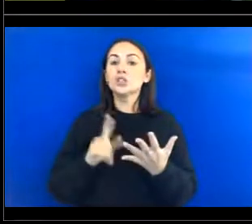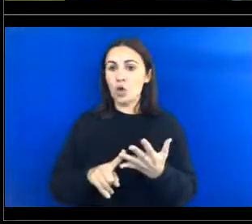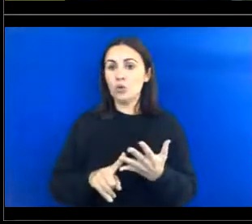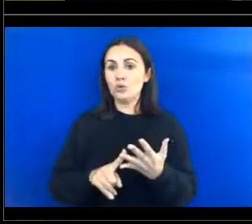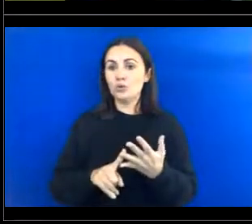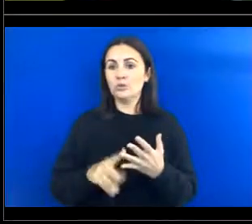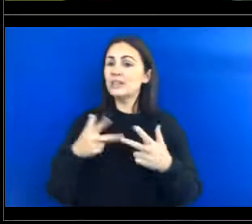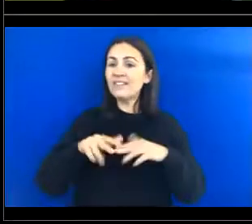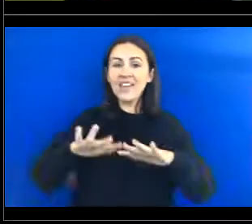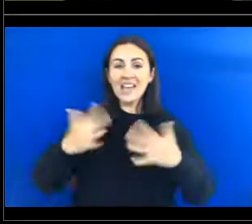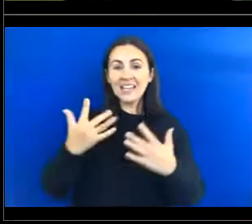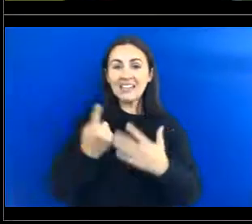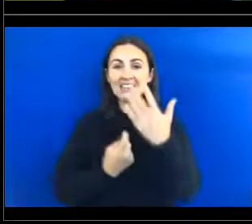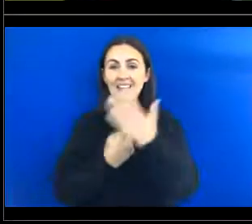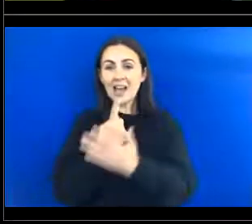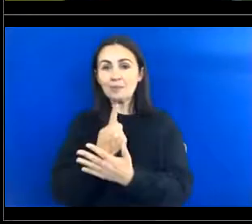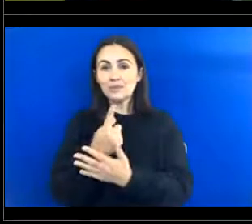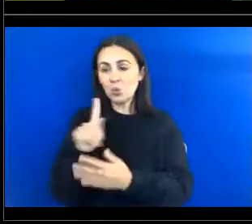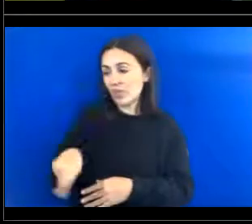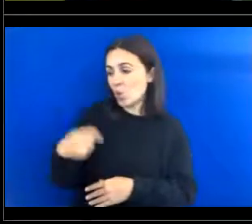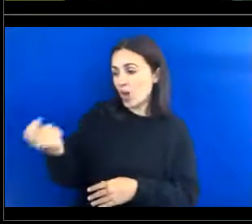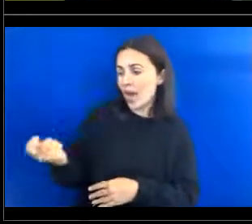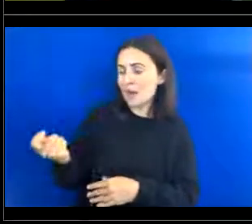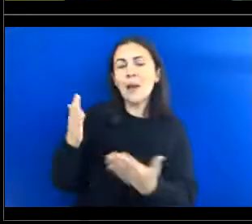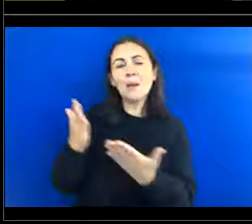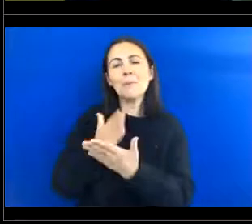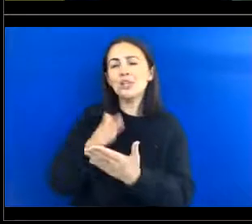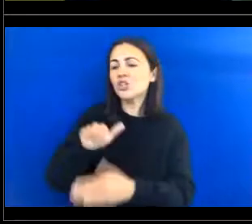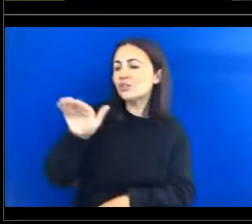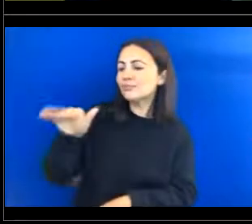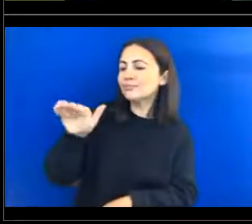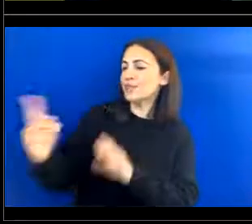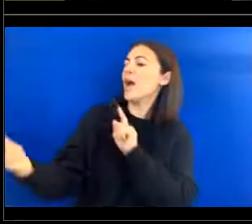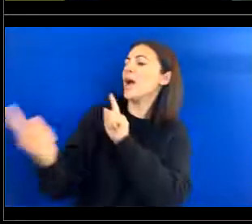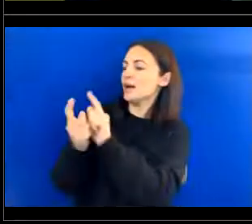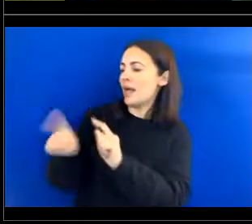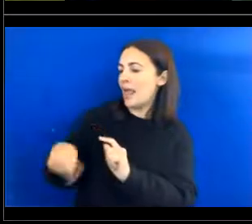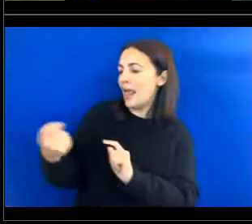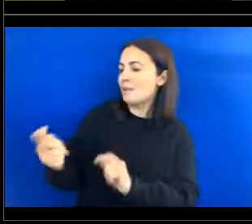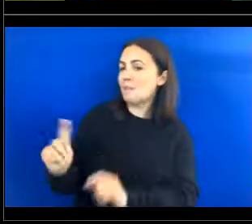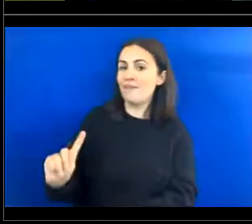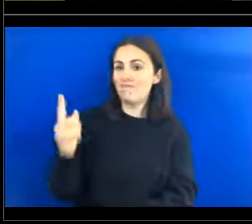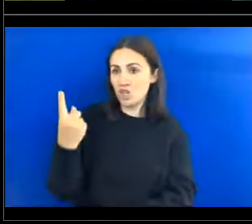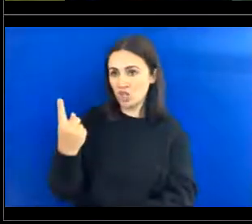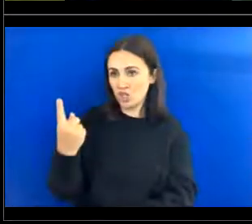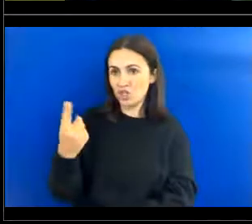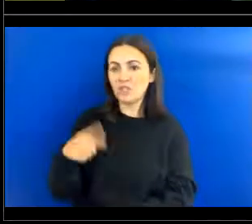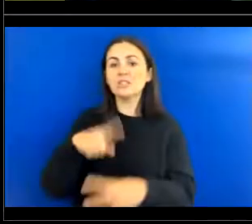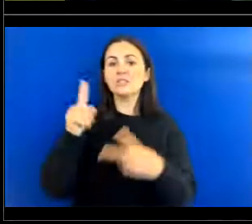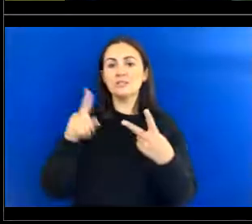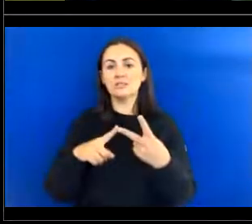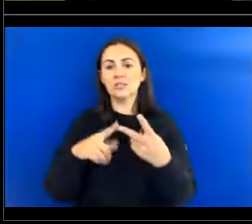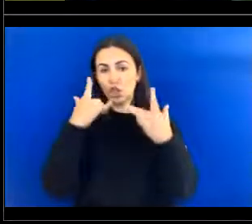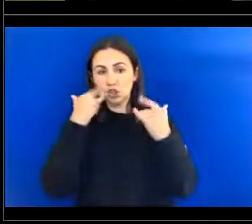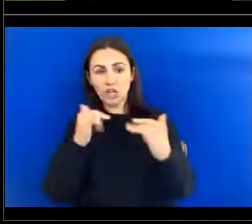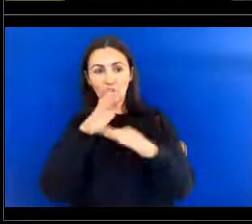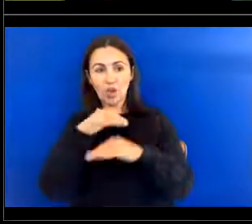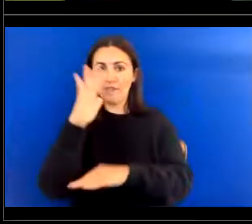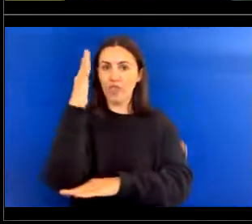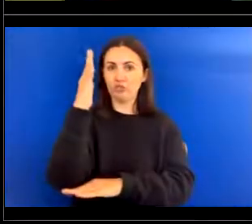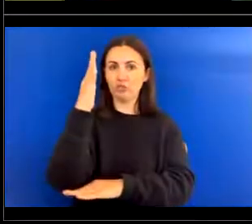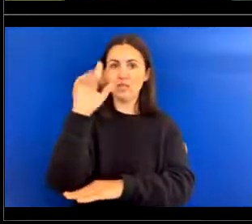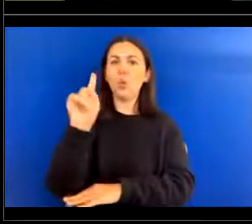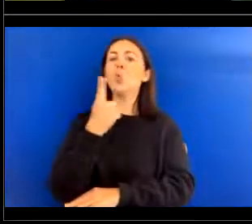obviously. They could contact the local council to check if there is a tree preservation order. They can try mediation through